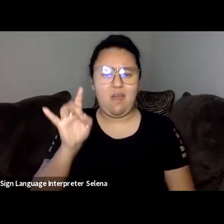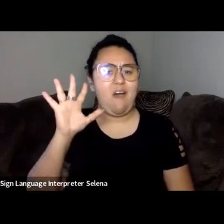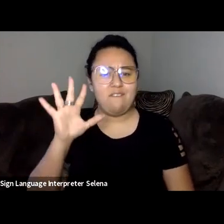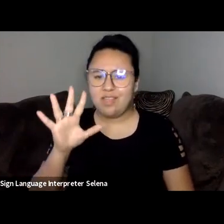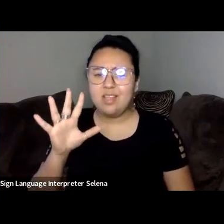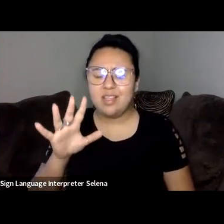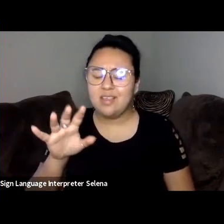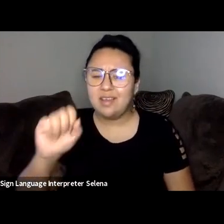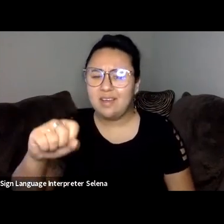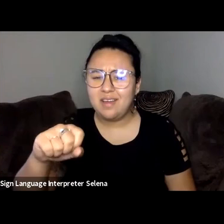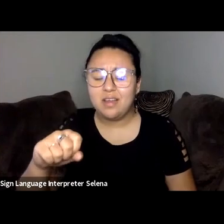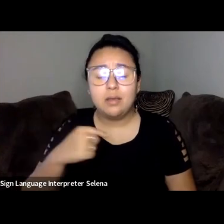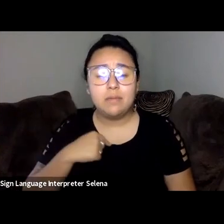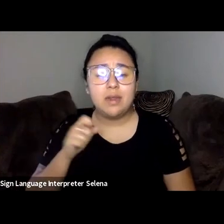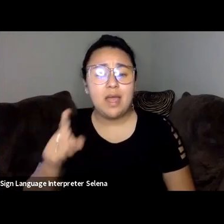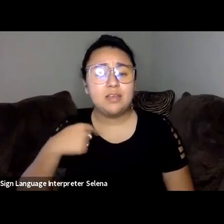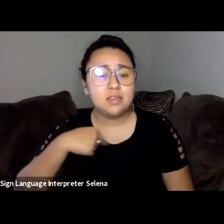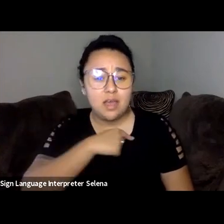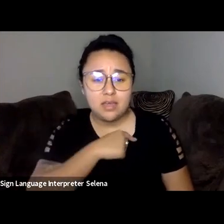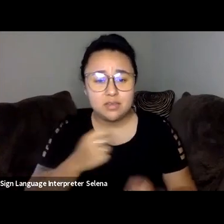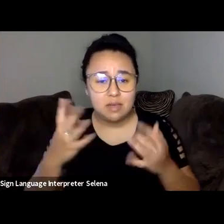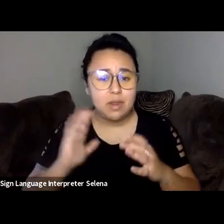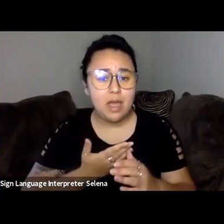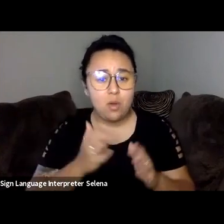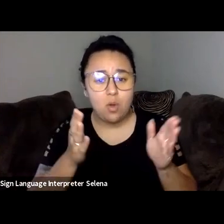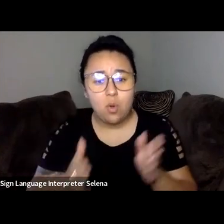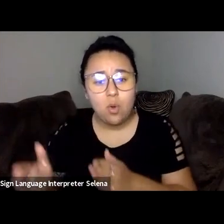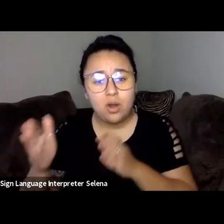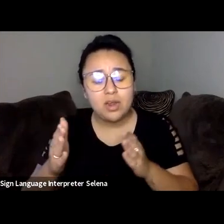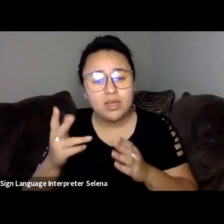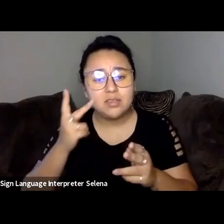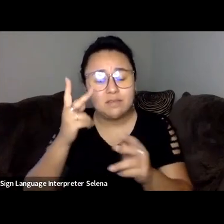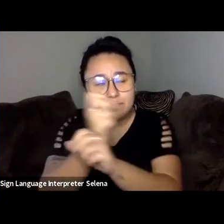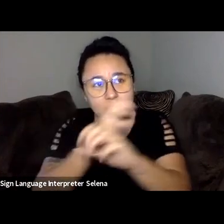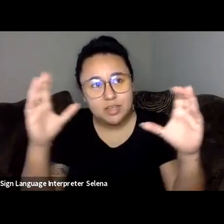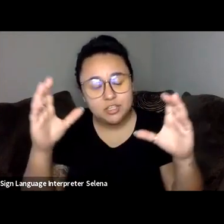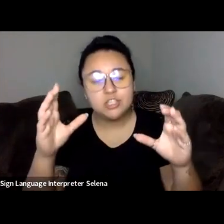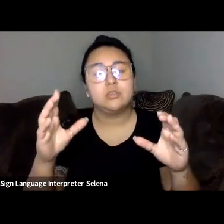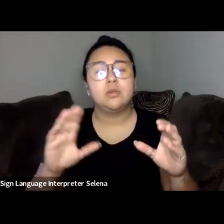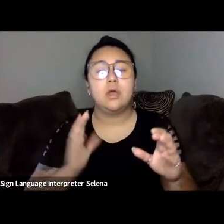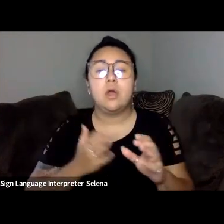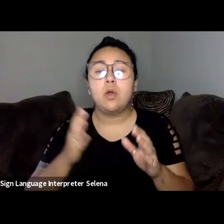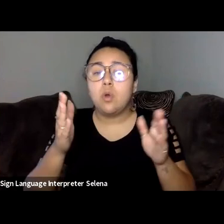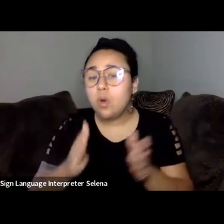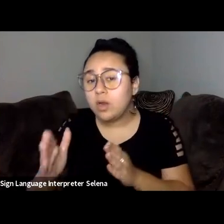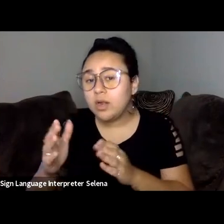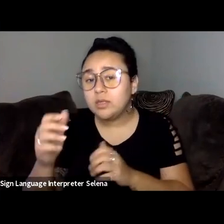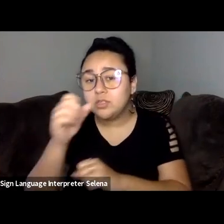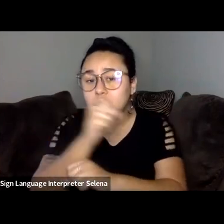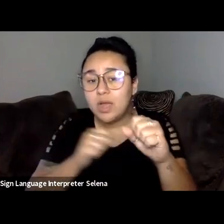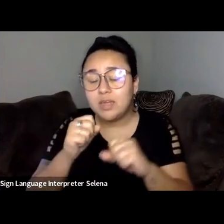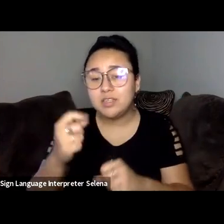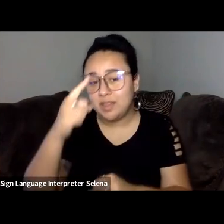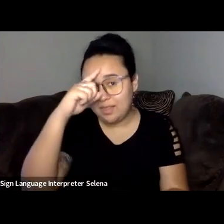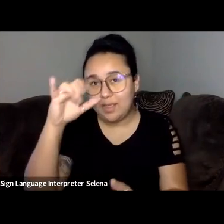us how many of our organizing visions and organizing strategies think